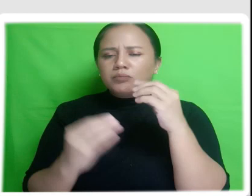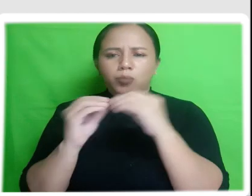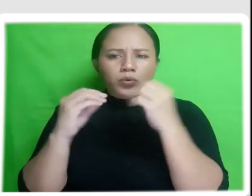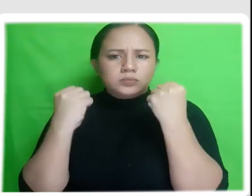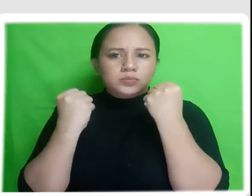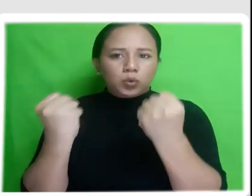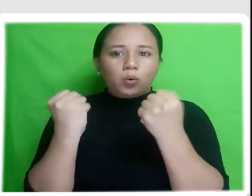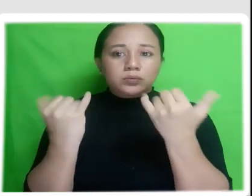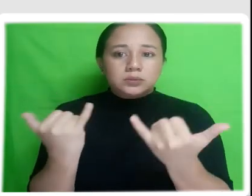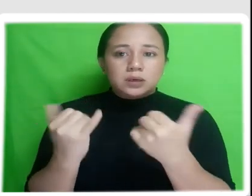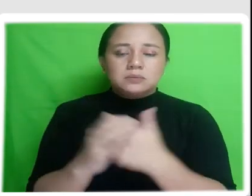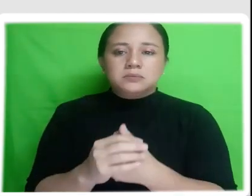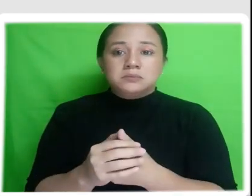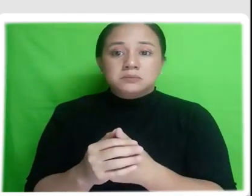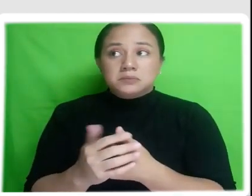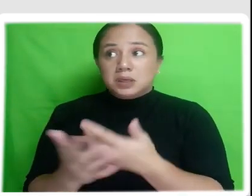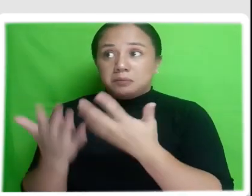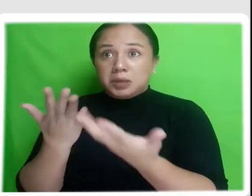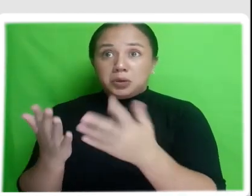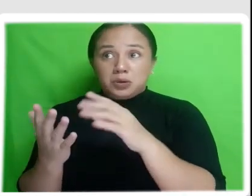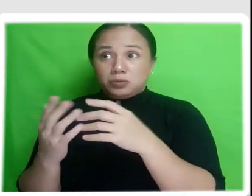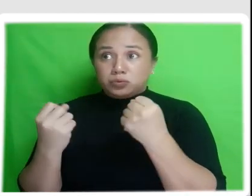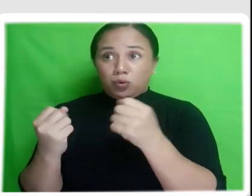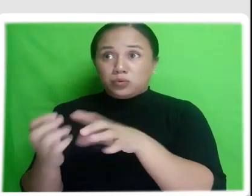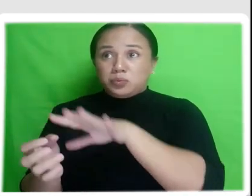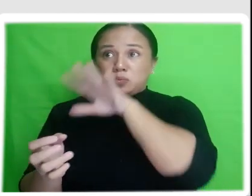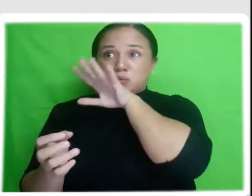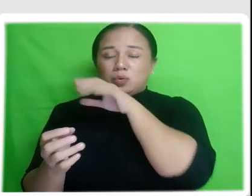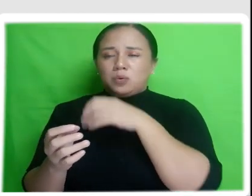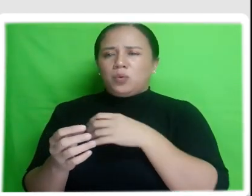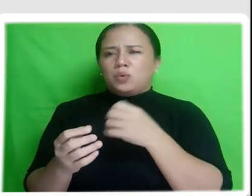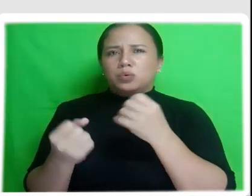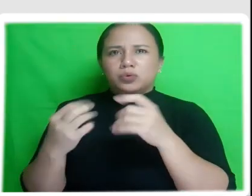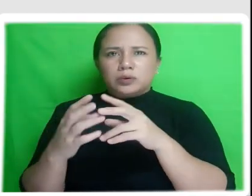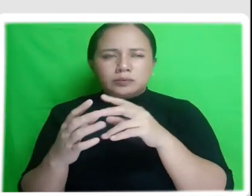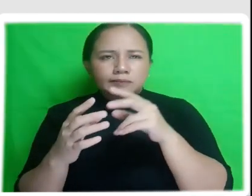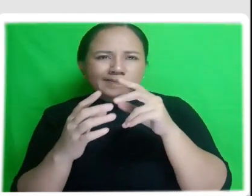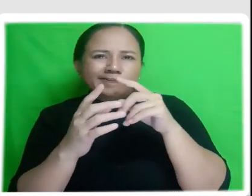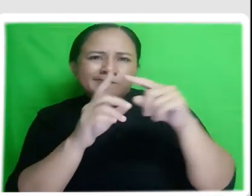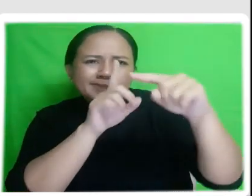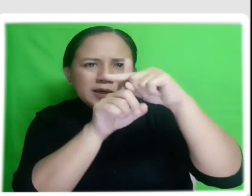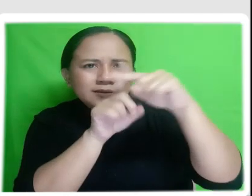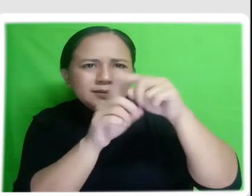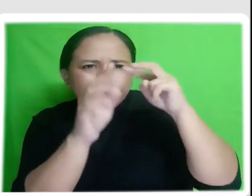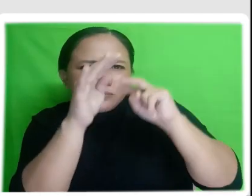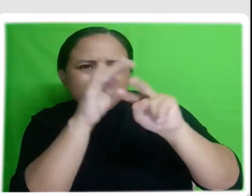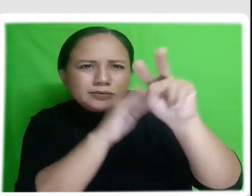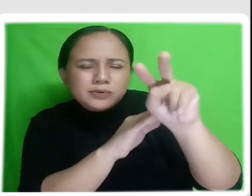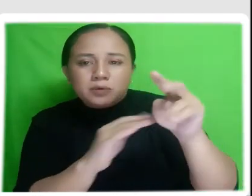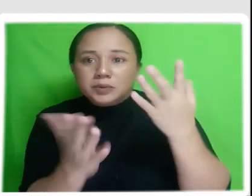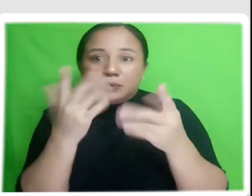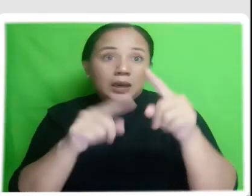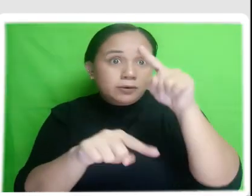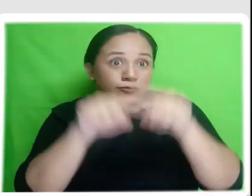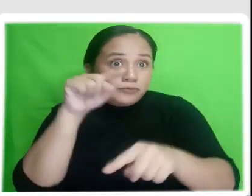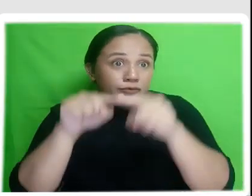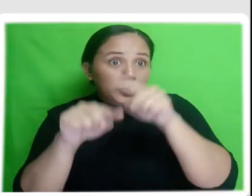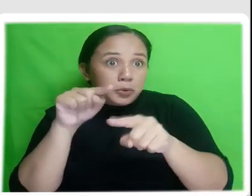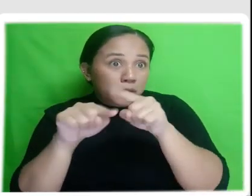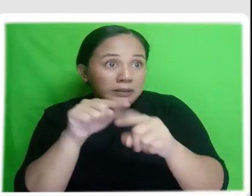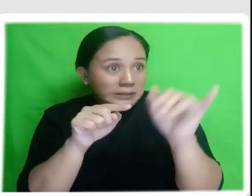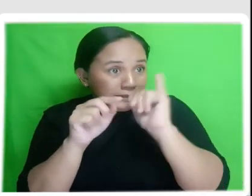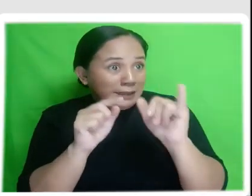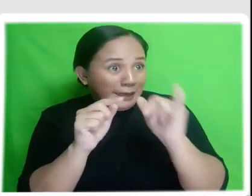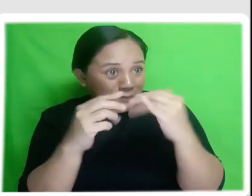it frustration? Is it optimism? Is it the fact that you have friends who are also into that? Is it